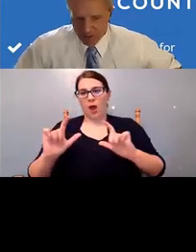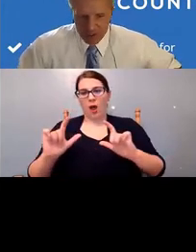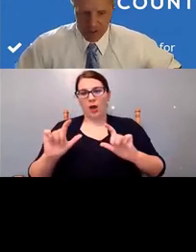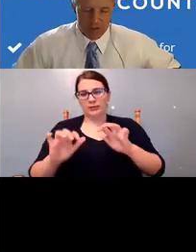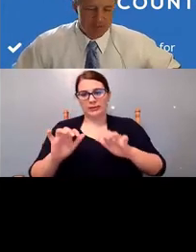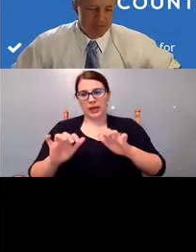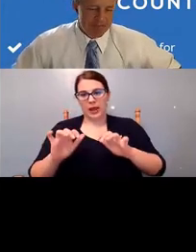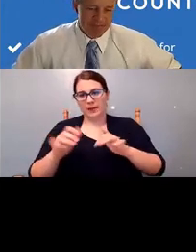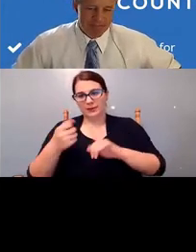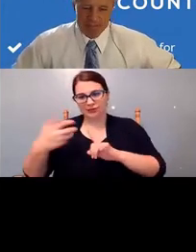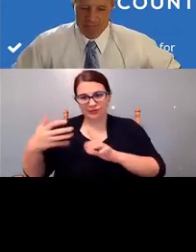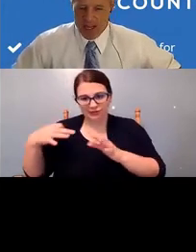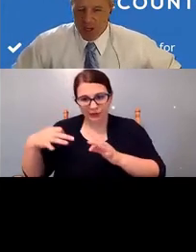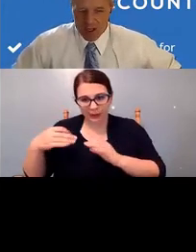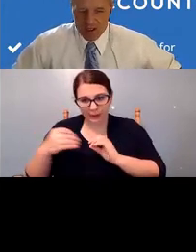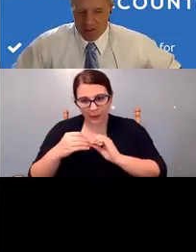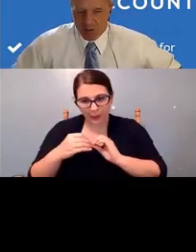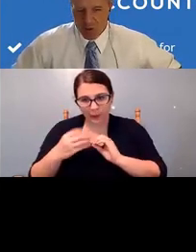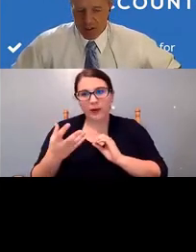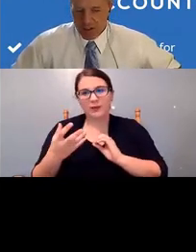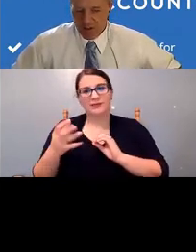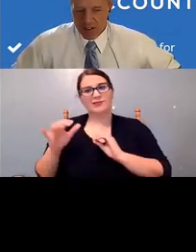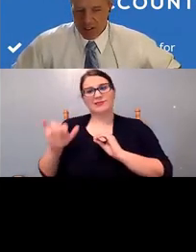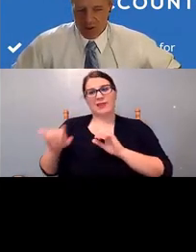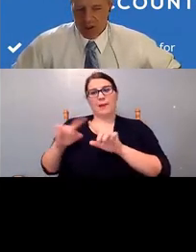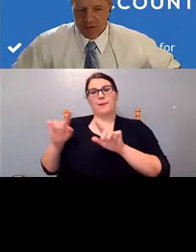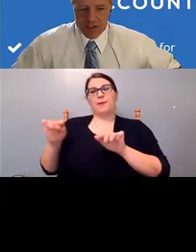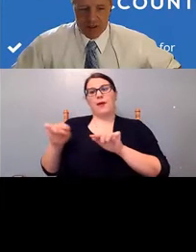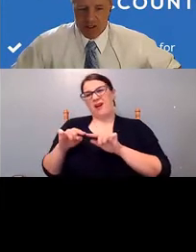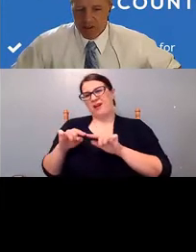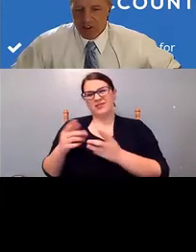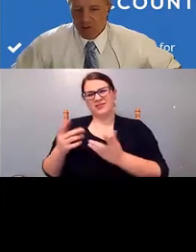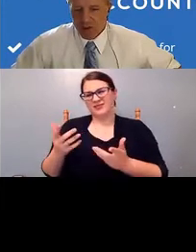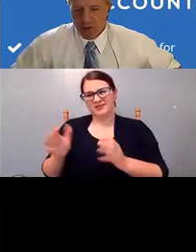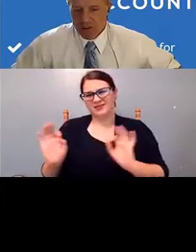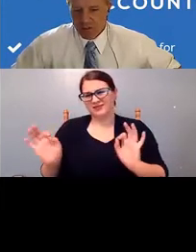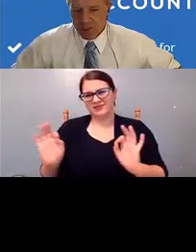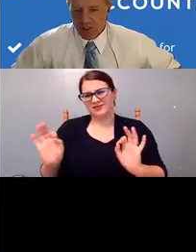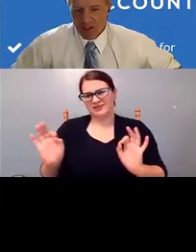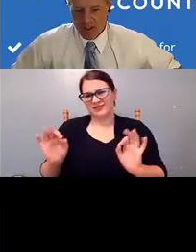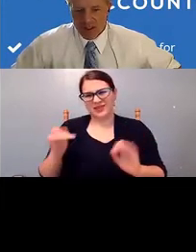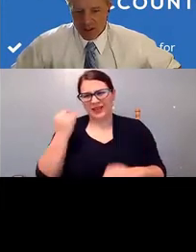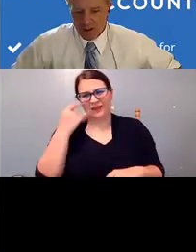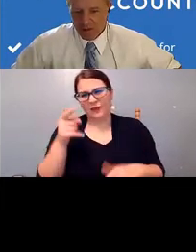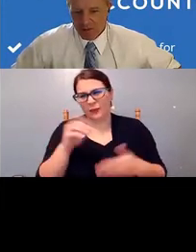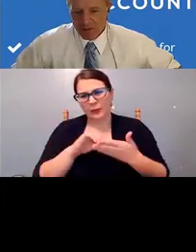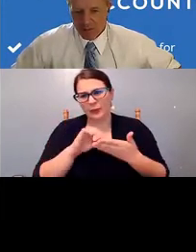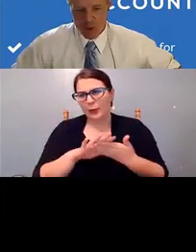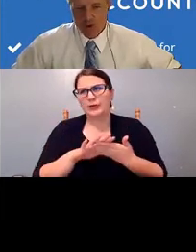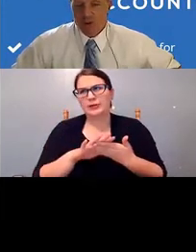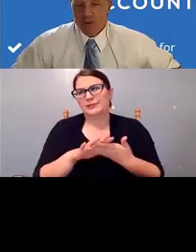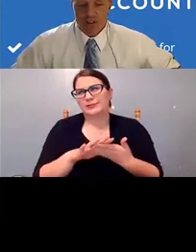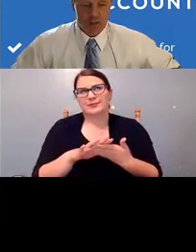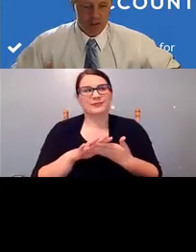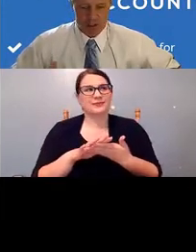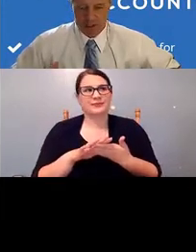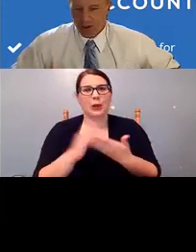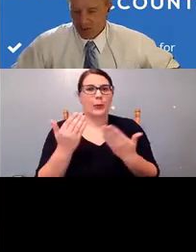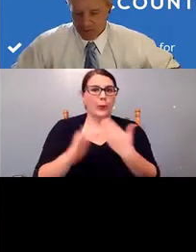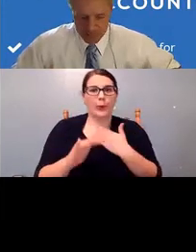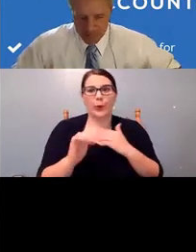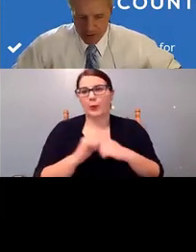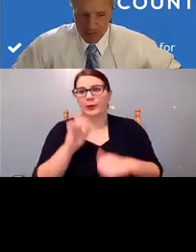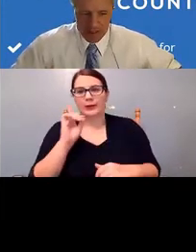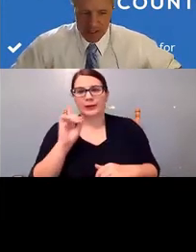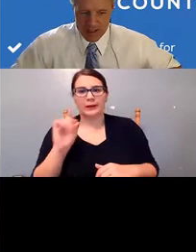more. That box is relatively irrelevant. I mean, if you just want to write something like, you know, born with a disability,